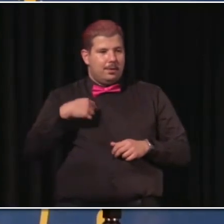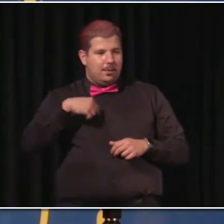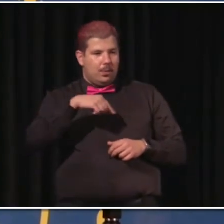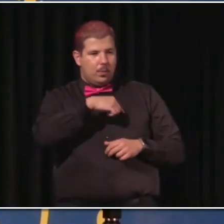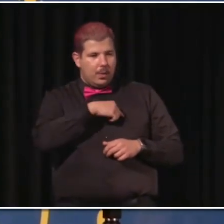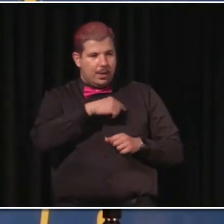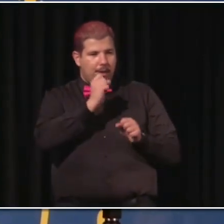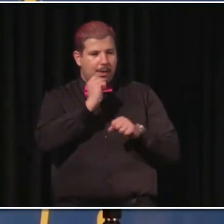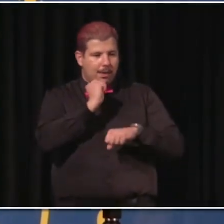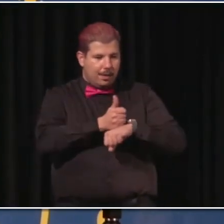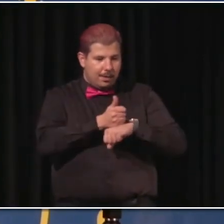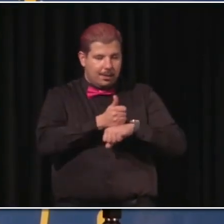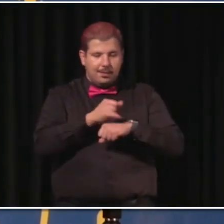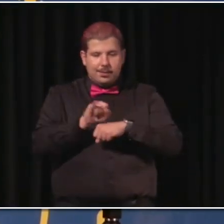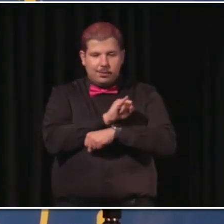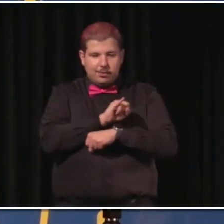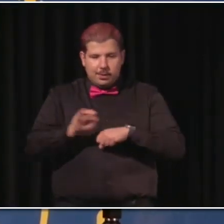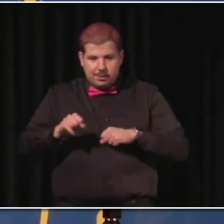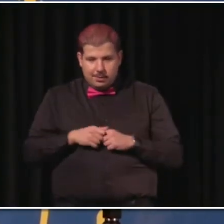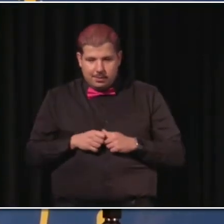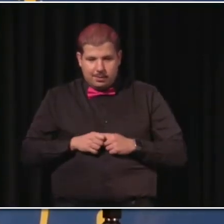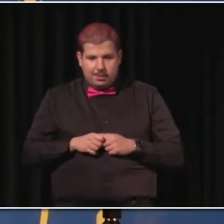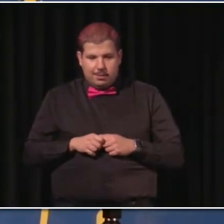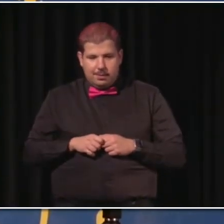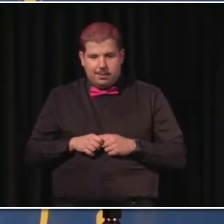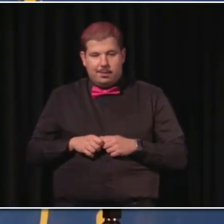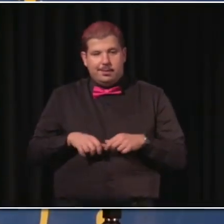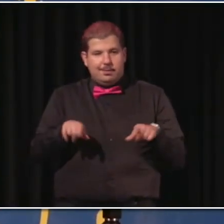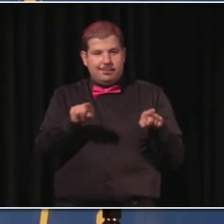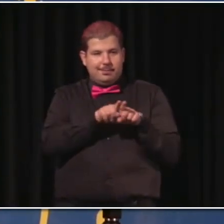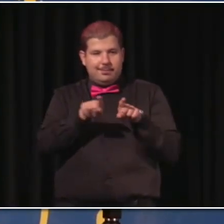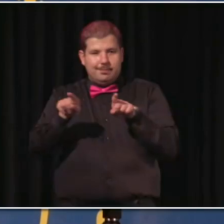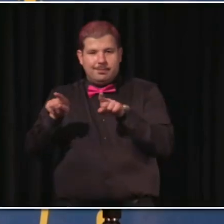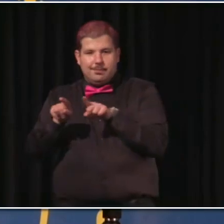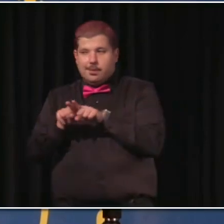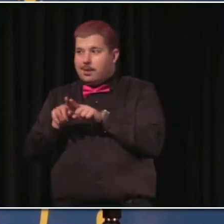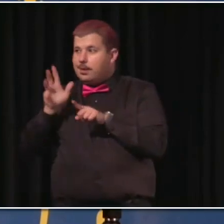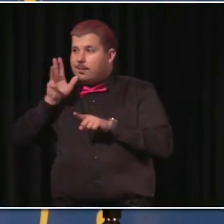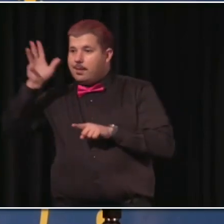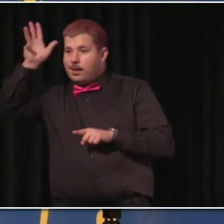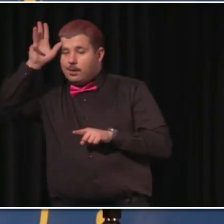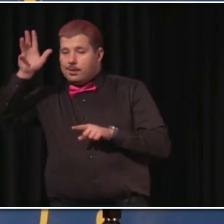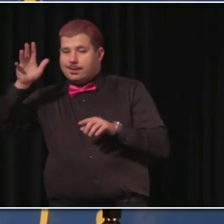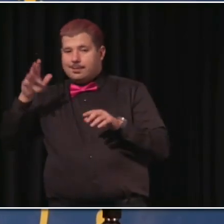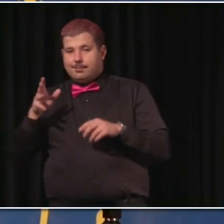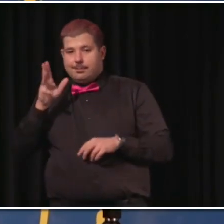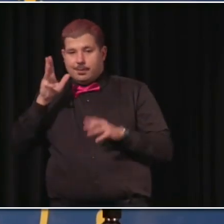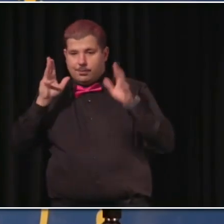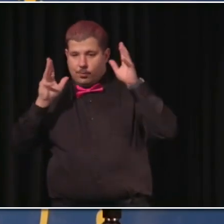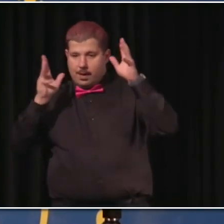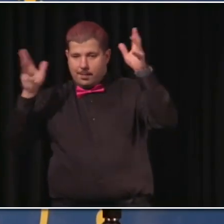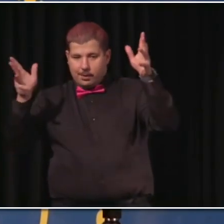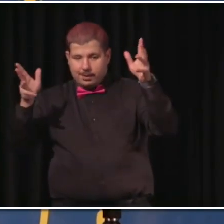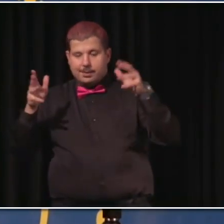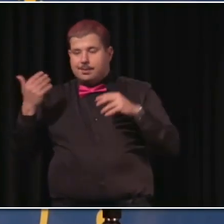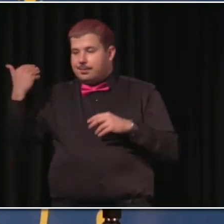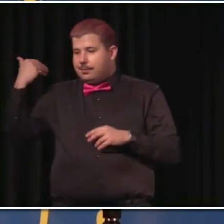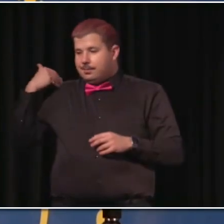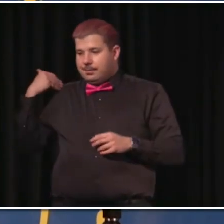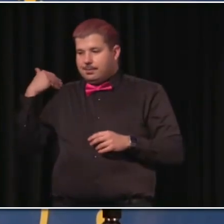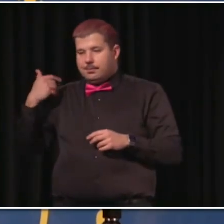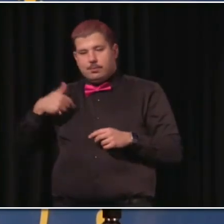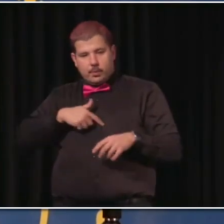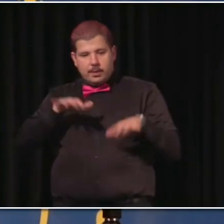we made these institutions, and just like our parents and grandparents did, we can